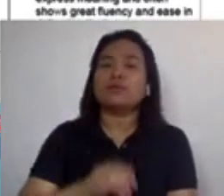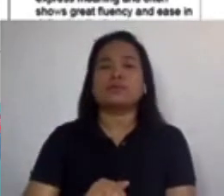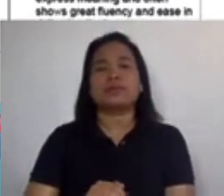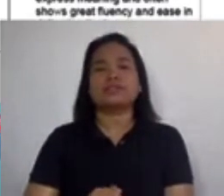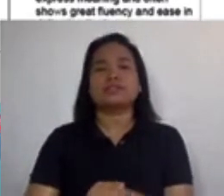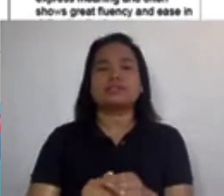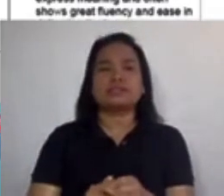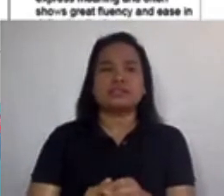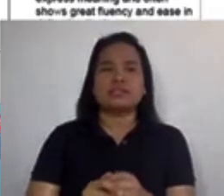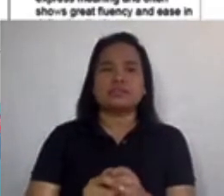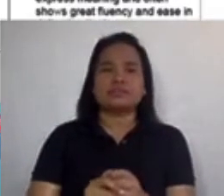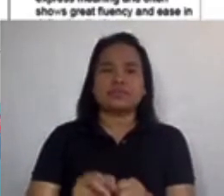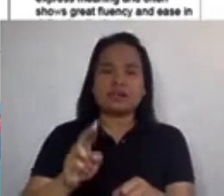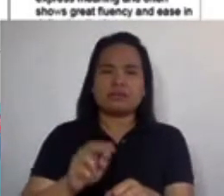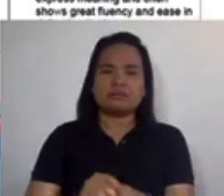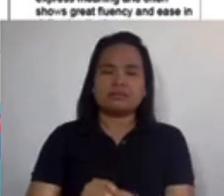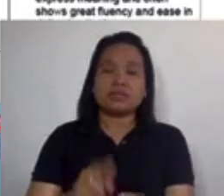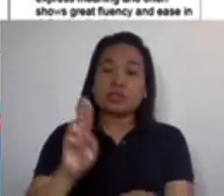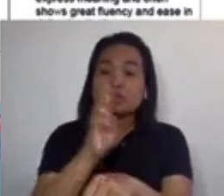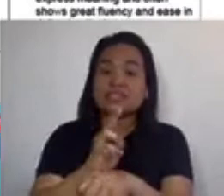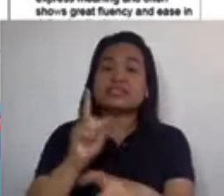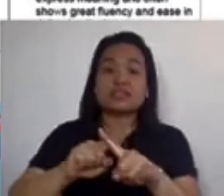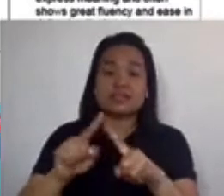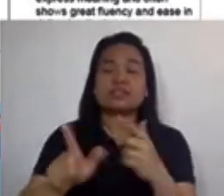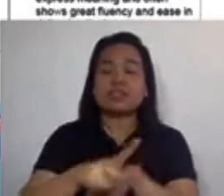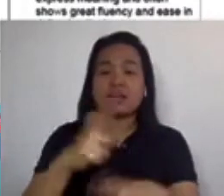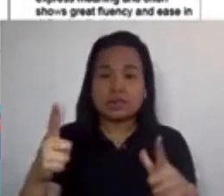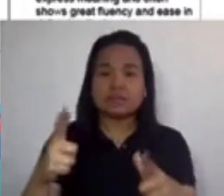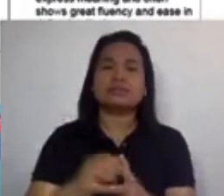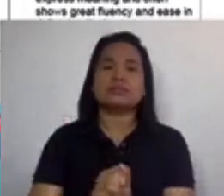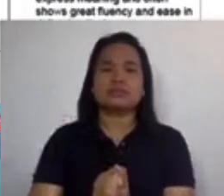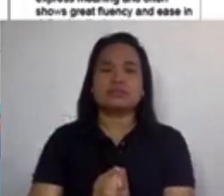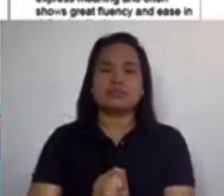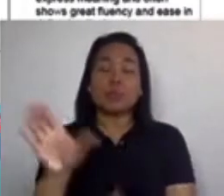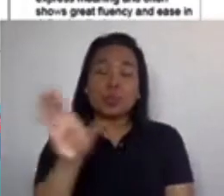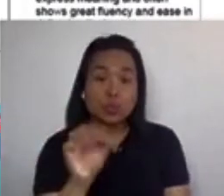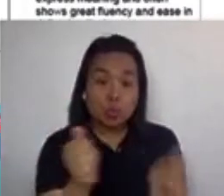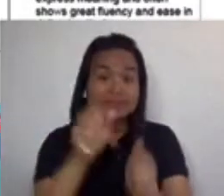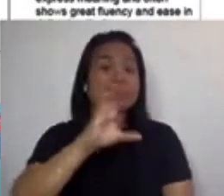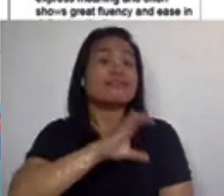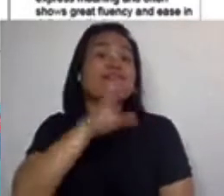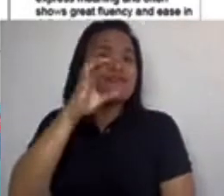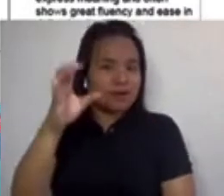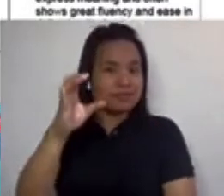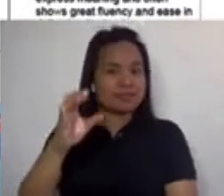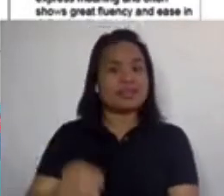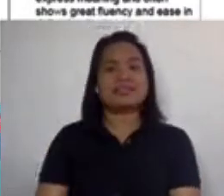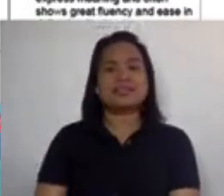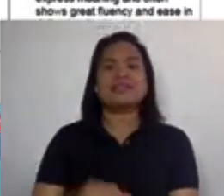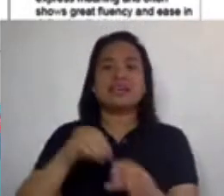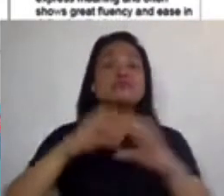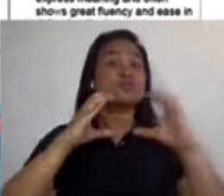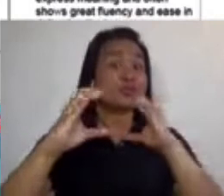of instruction with linguistic ease, confidence, and competence in complex communicative tasks. So that's what